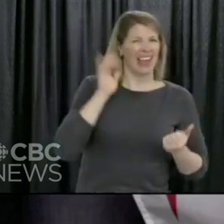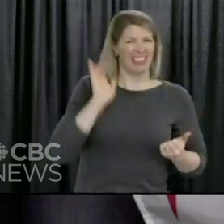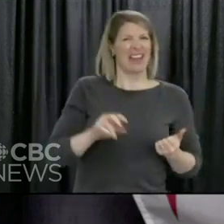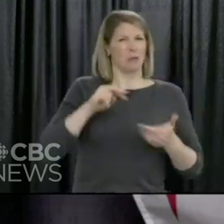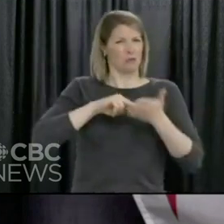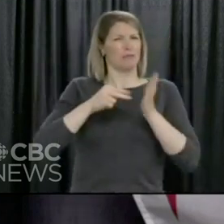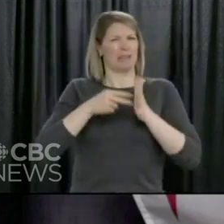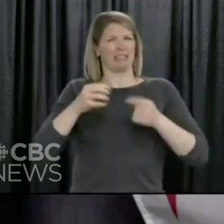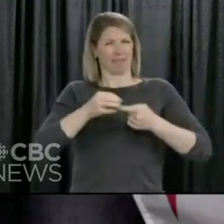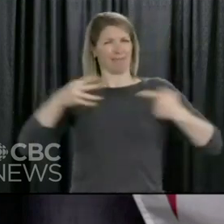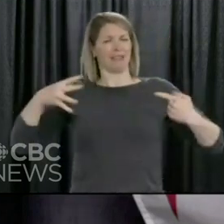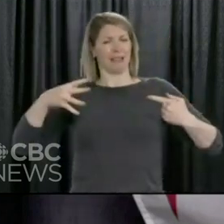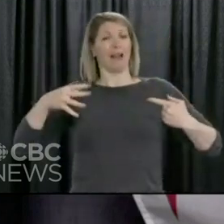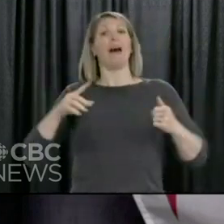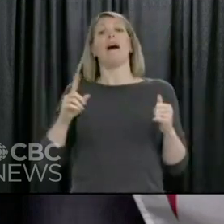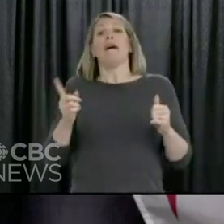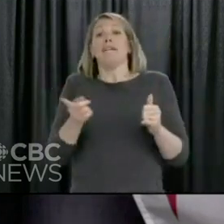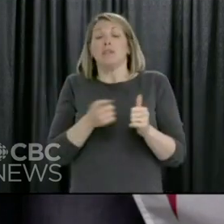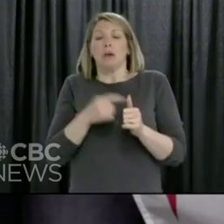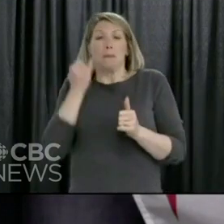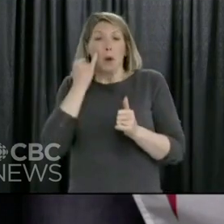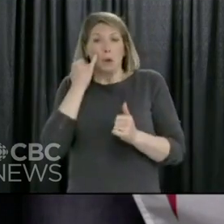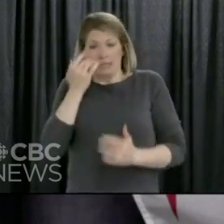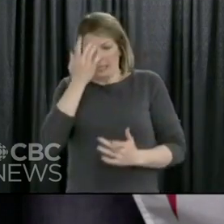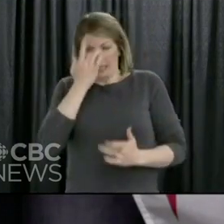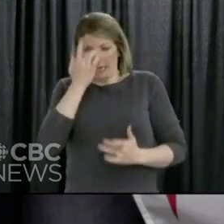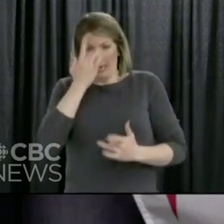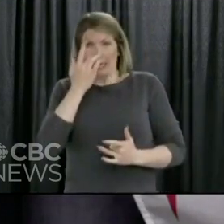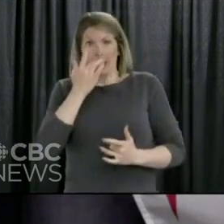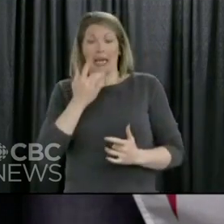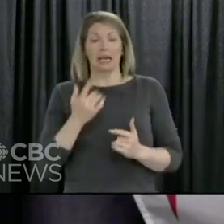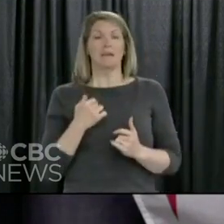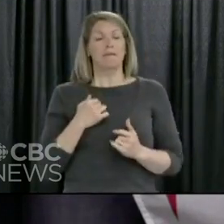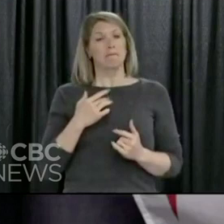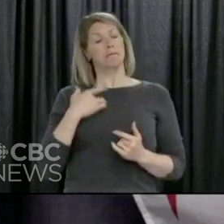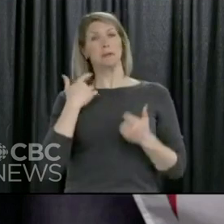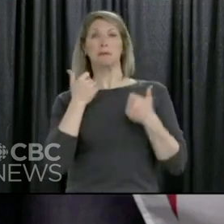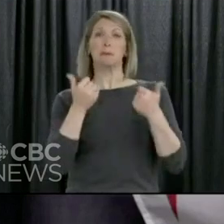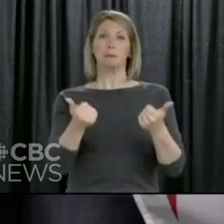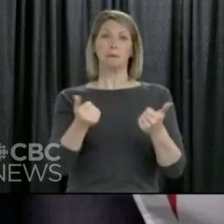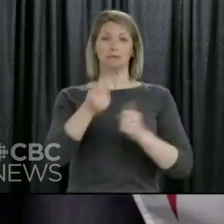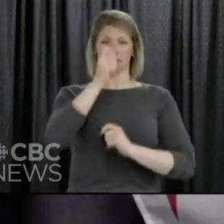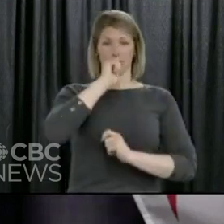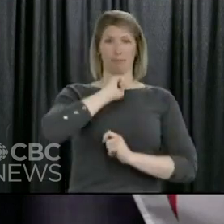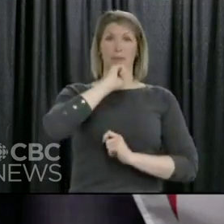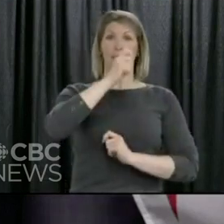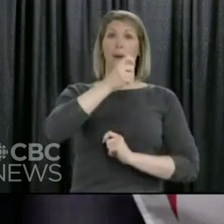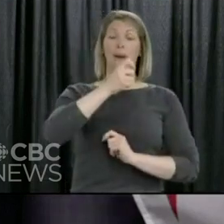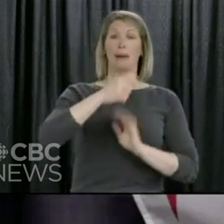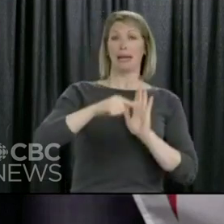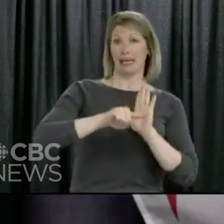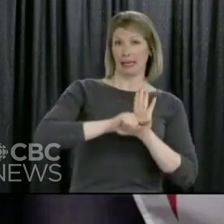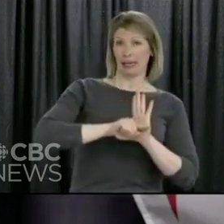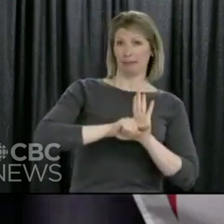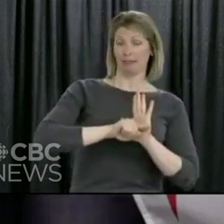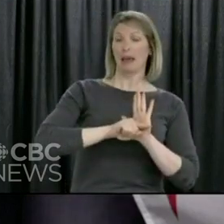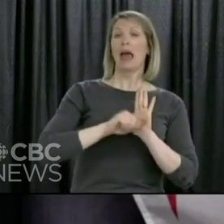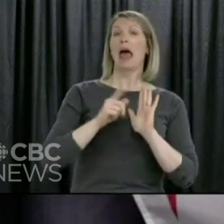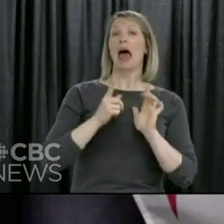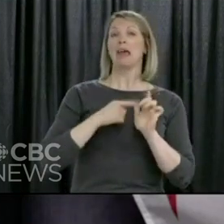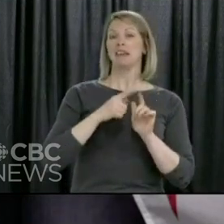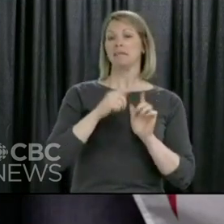negative tests at least 24 hours apart. And for some people, unfortunately, especially if they have quite severe